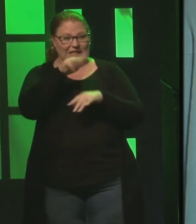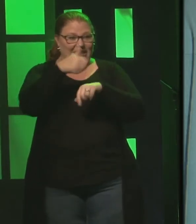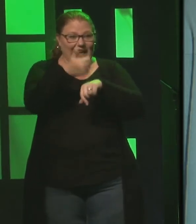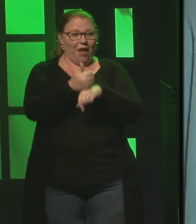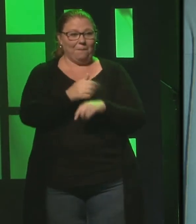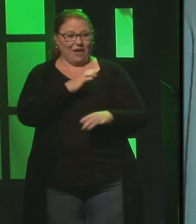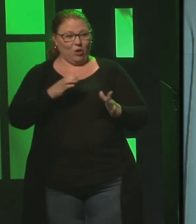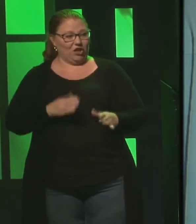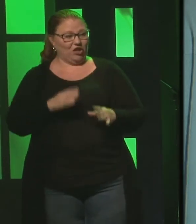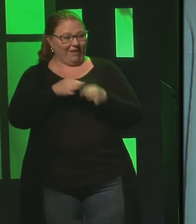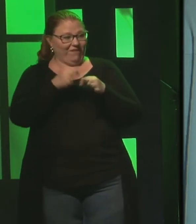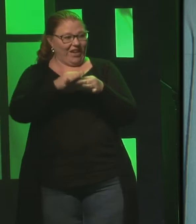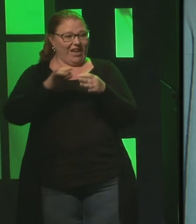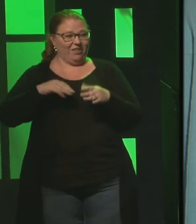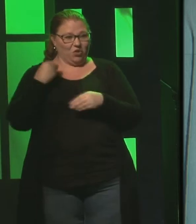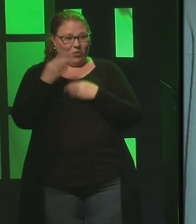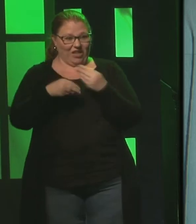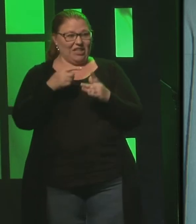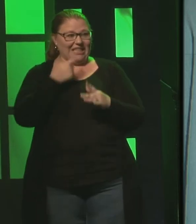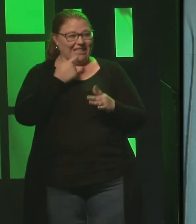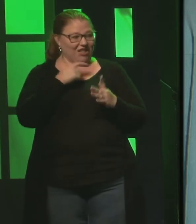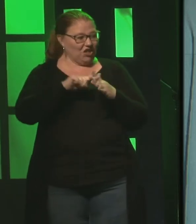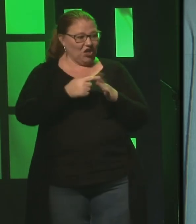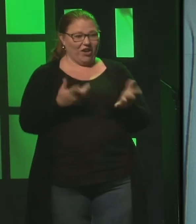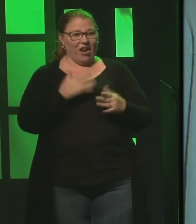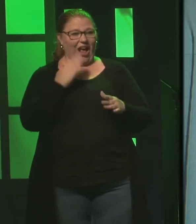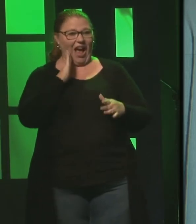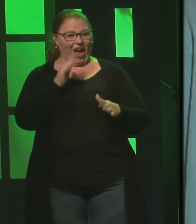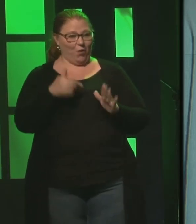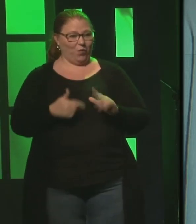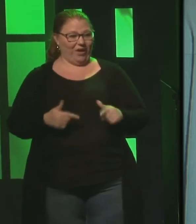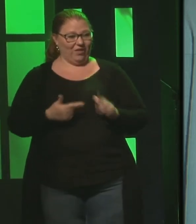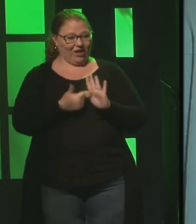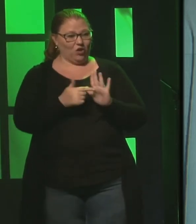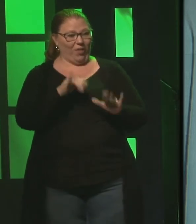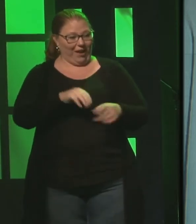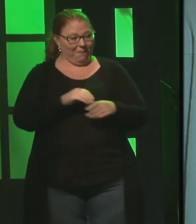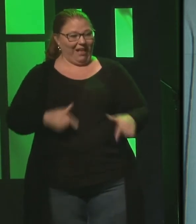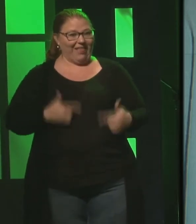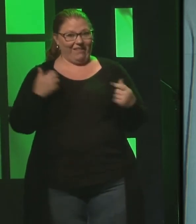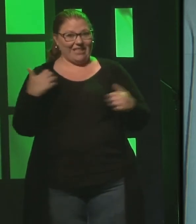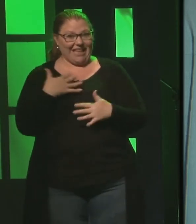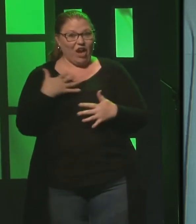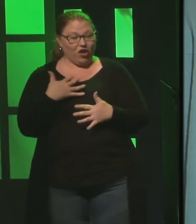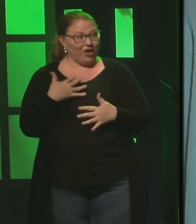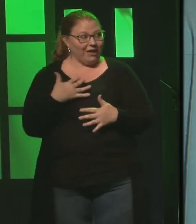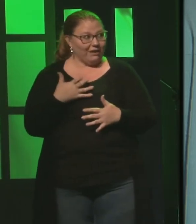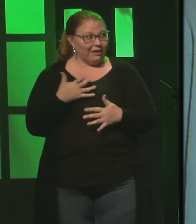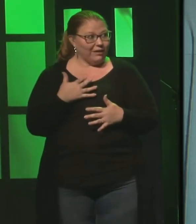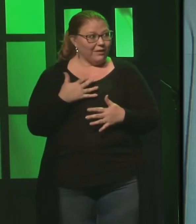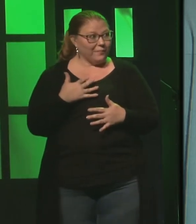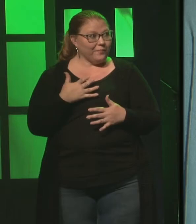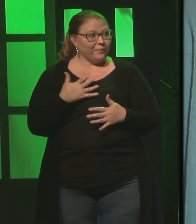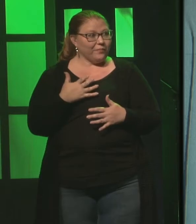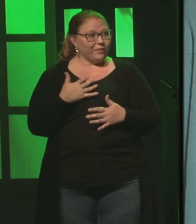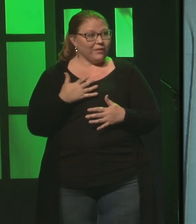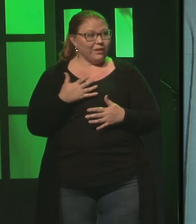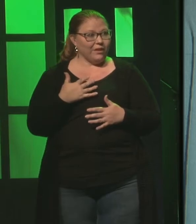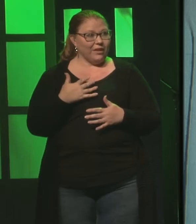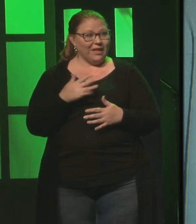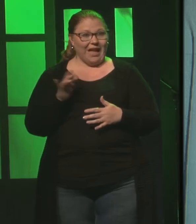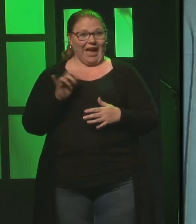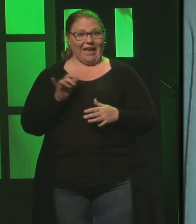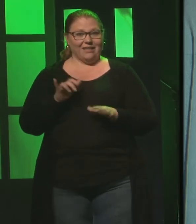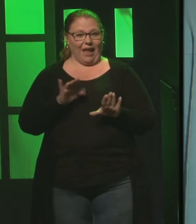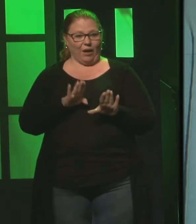tradition says start here, and I'm going to go for it, and I'm going to live this out. Whew, it's like scary. It's kind of like going to, hitting the